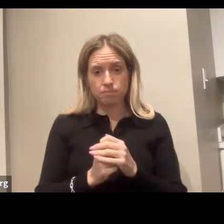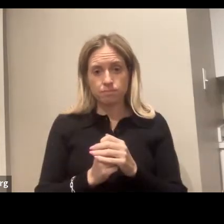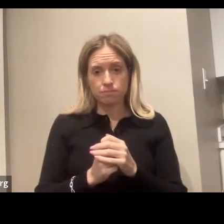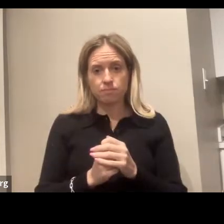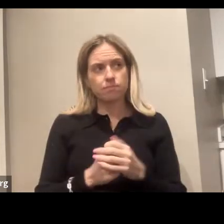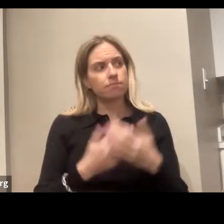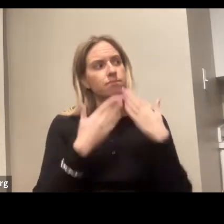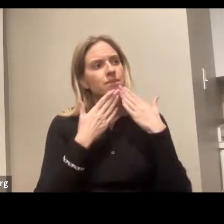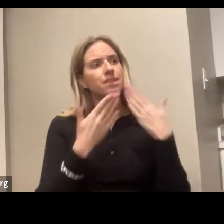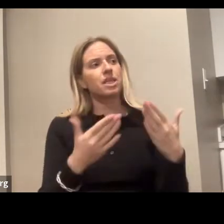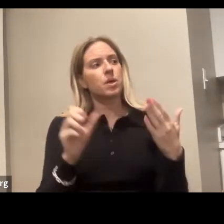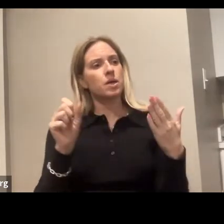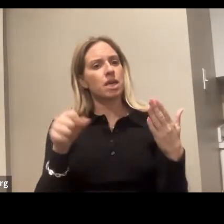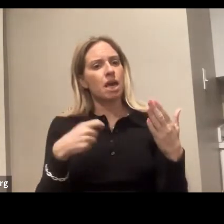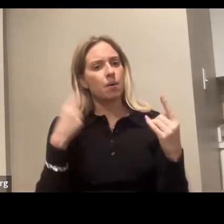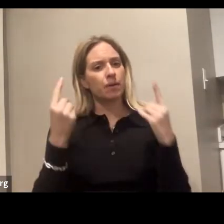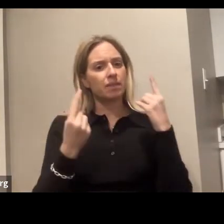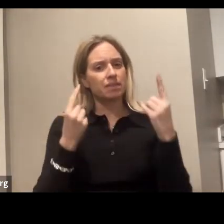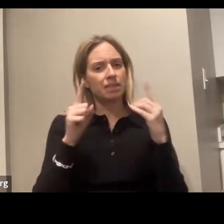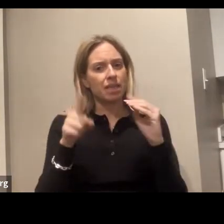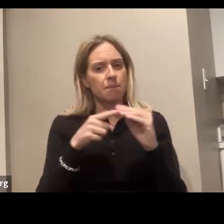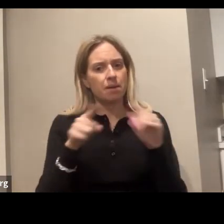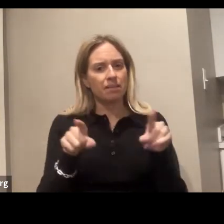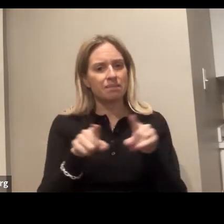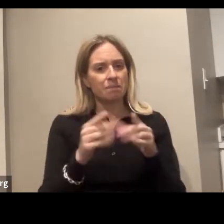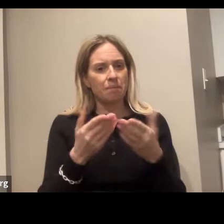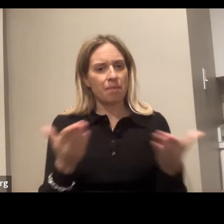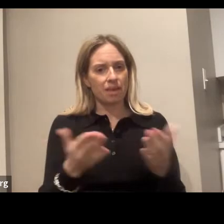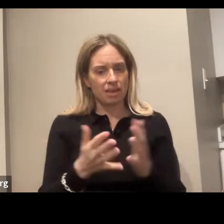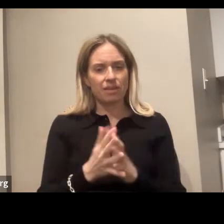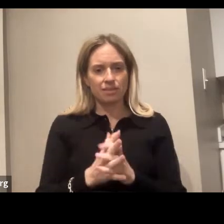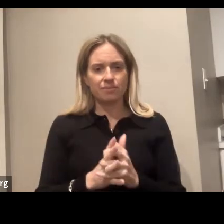Thank you. Yeah, I was thinking along the same lines.